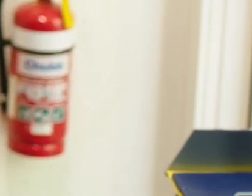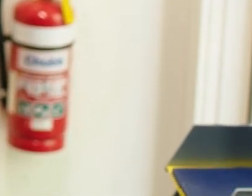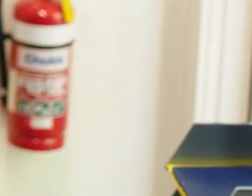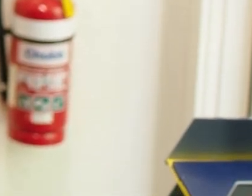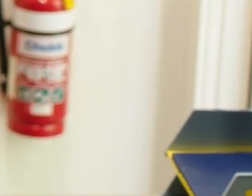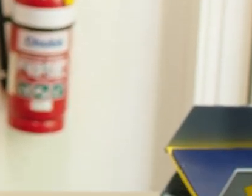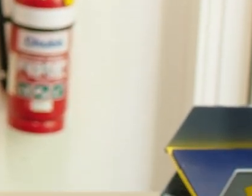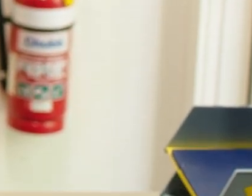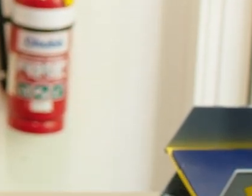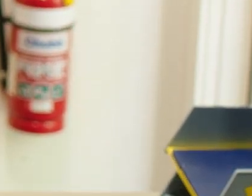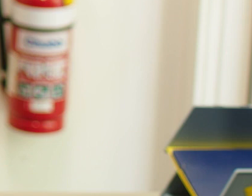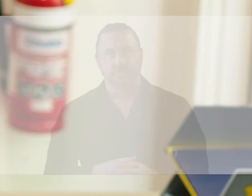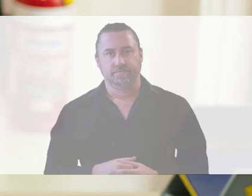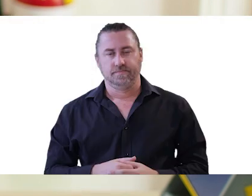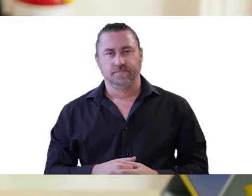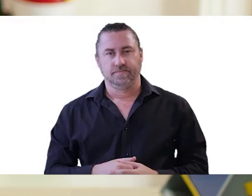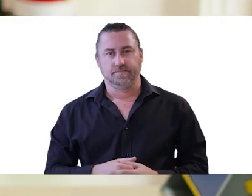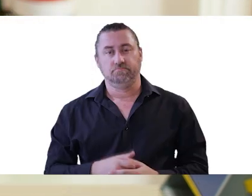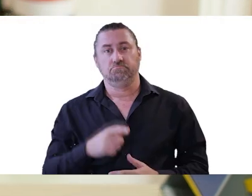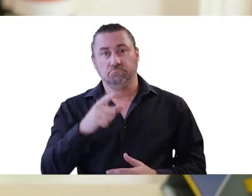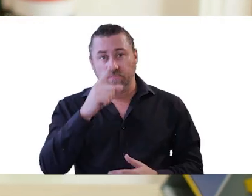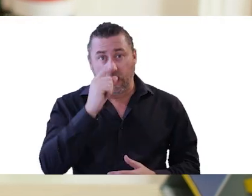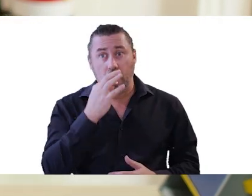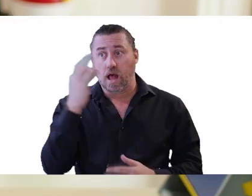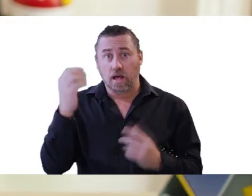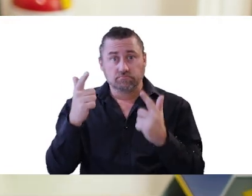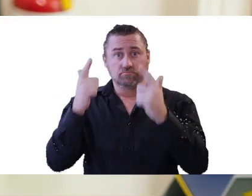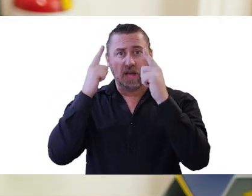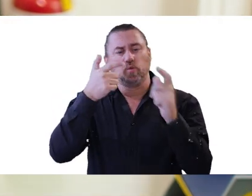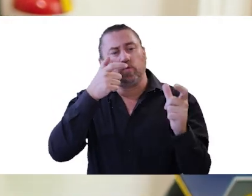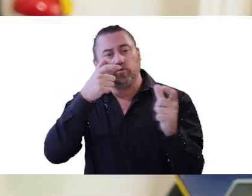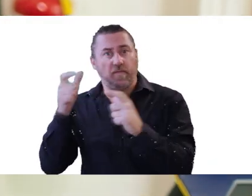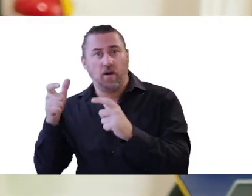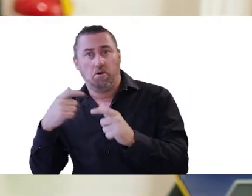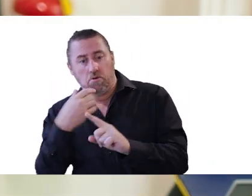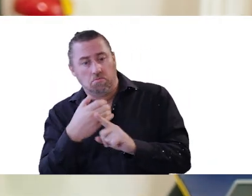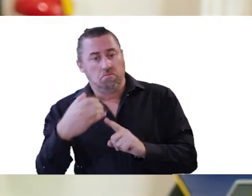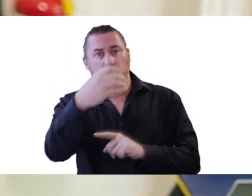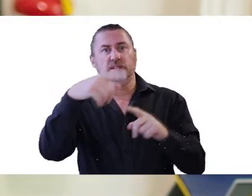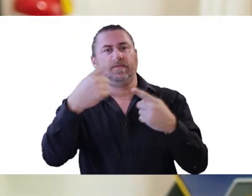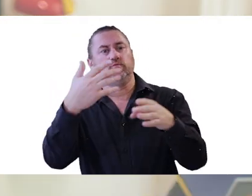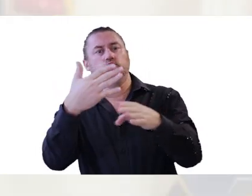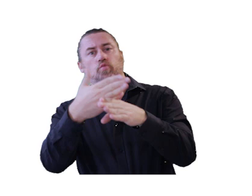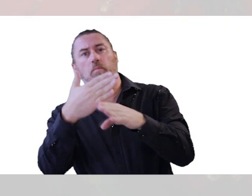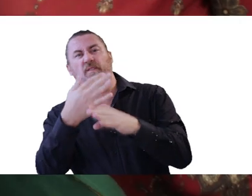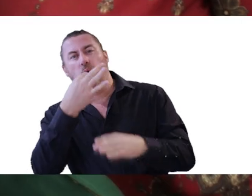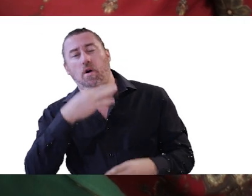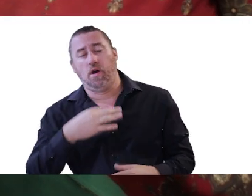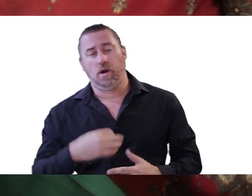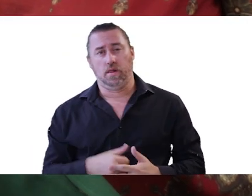stretch her neck. You can also ask your manager or supervisor if you can swap roles with someone else for a while.